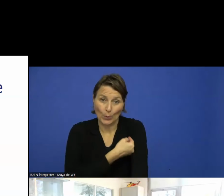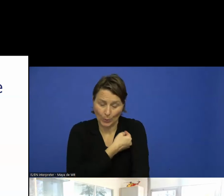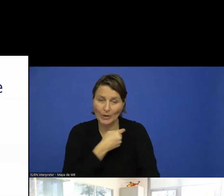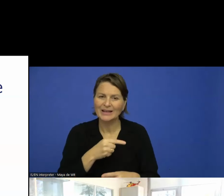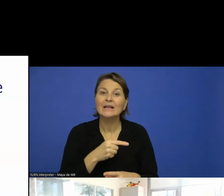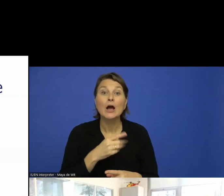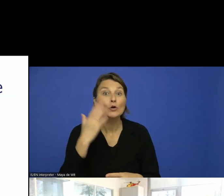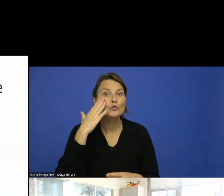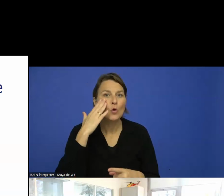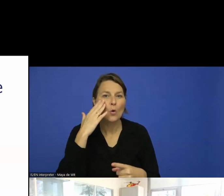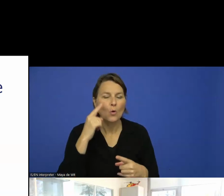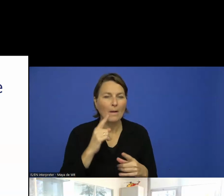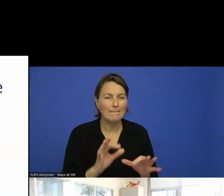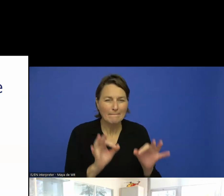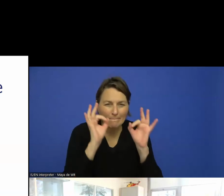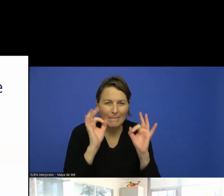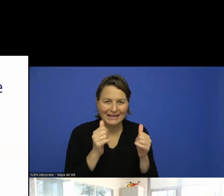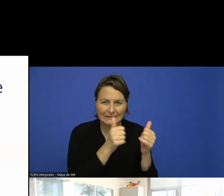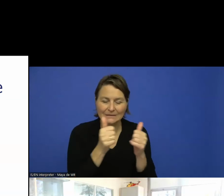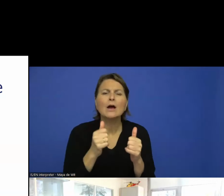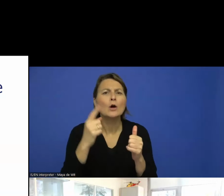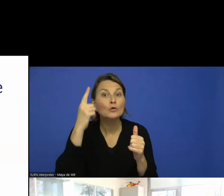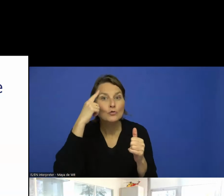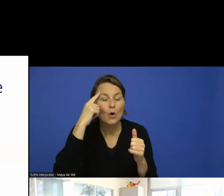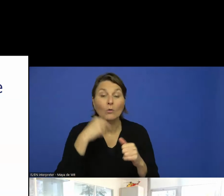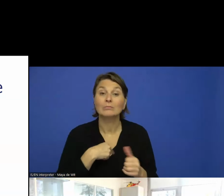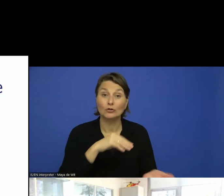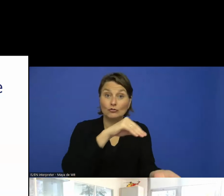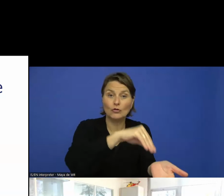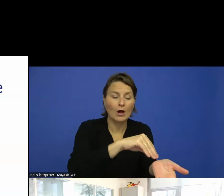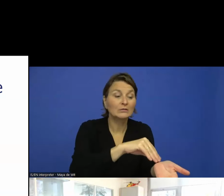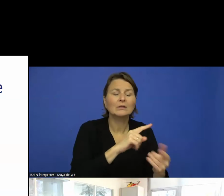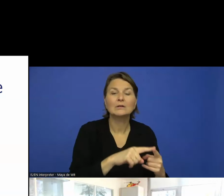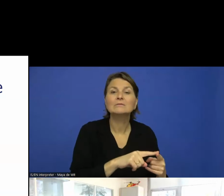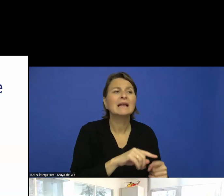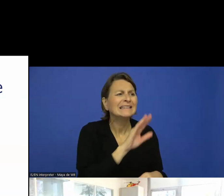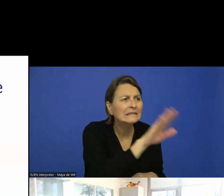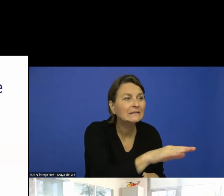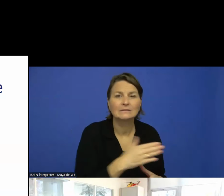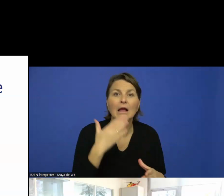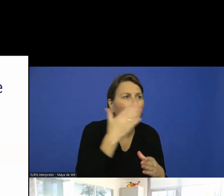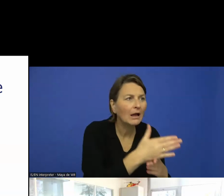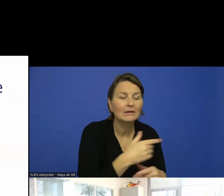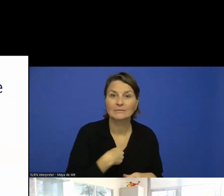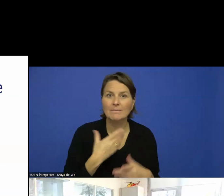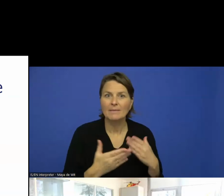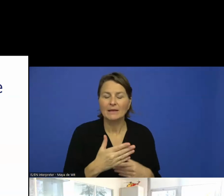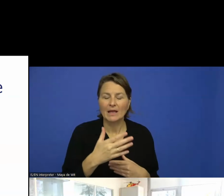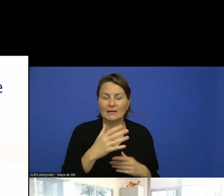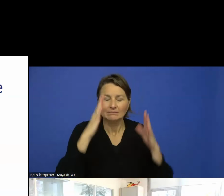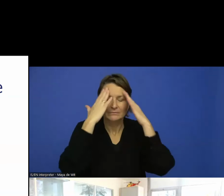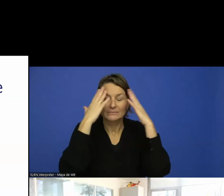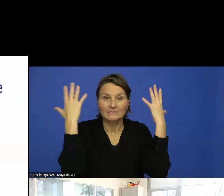that cycle, if you interrupt the doctor, they may forget whether the line they're just about to grasp in the picture